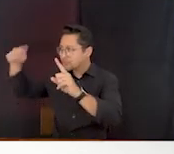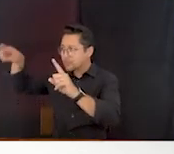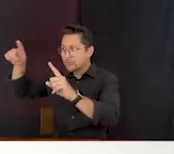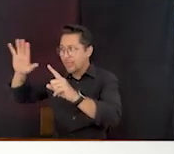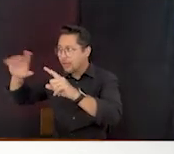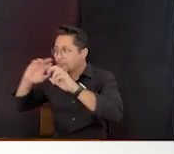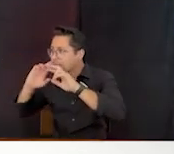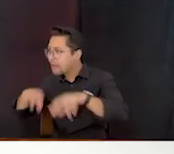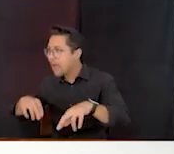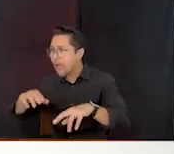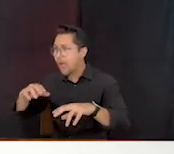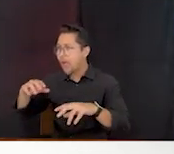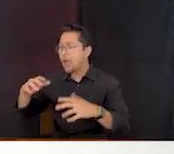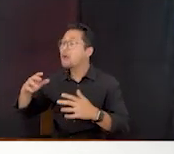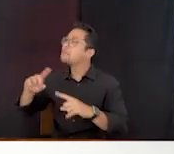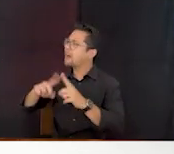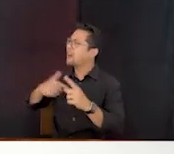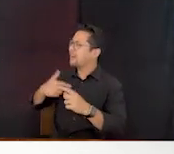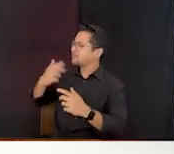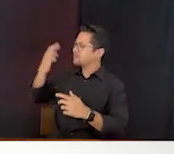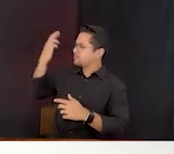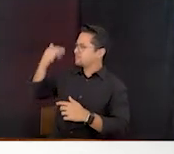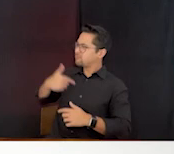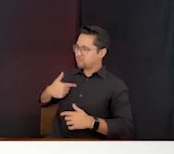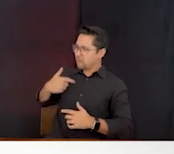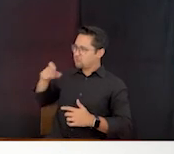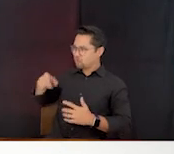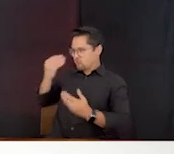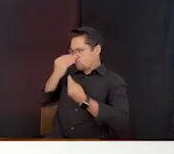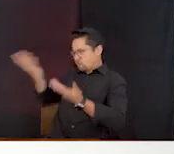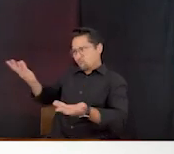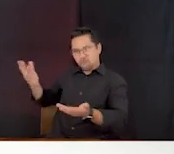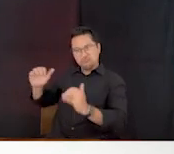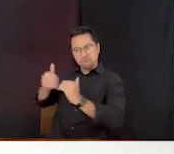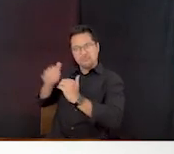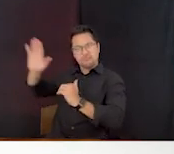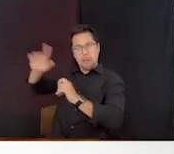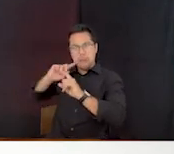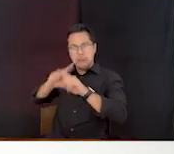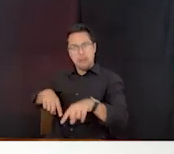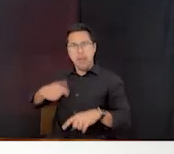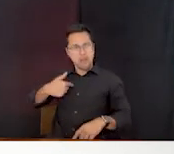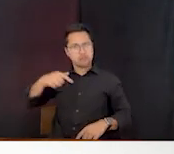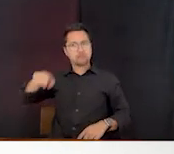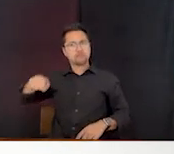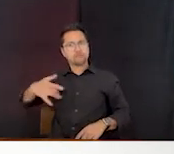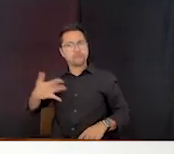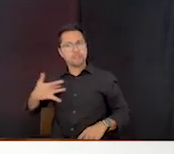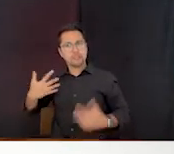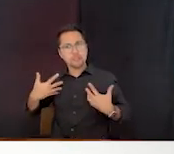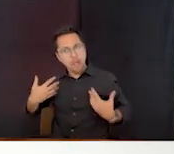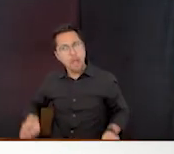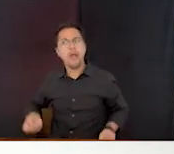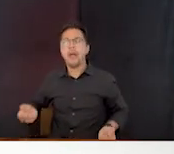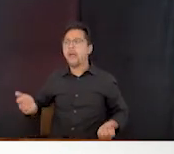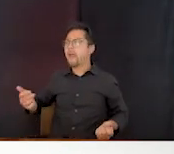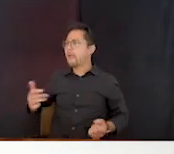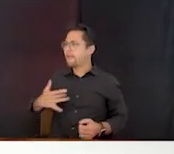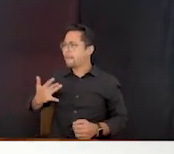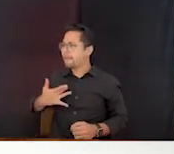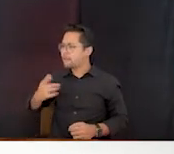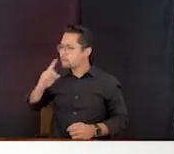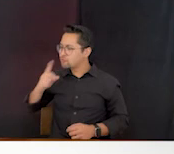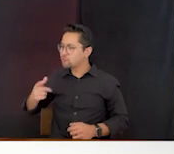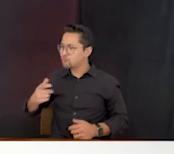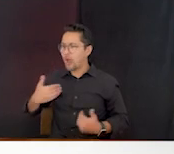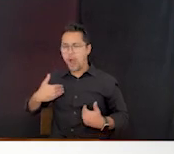react. But then I had to realize that I shouldn't care about how they react. I should be confident in making sure that I